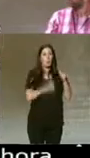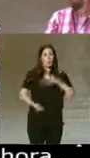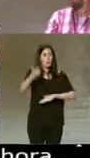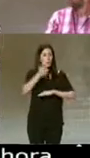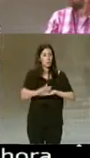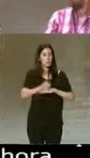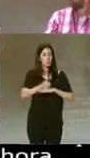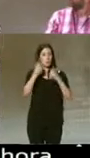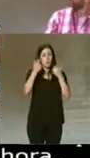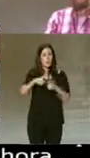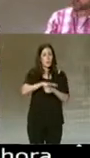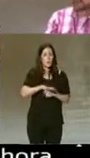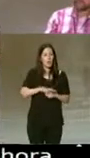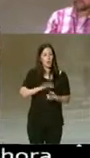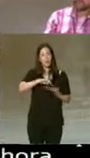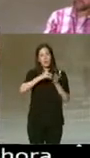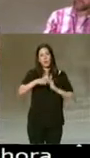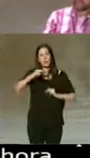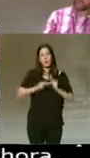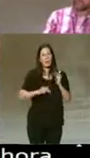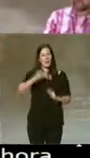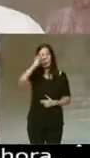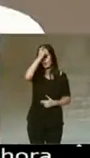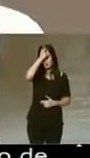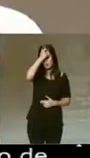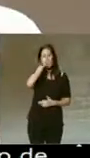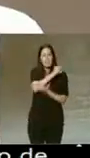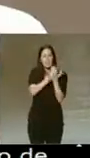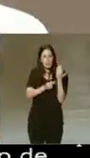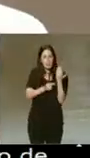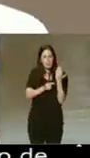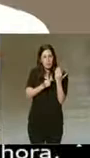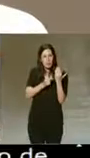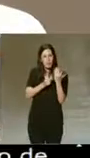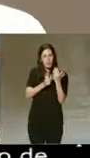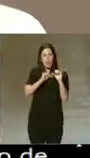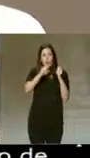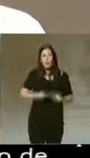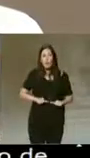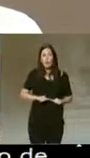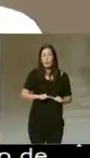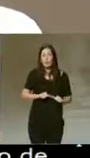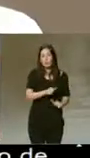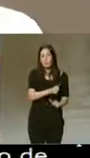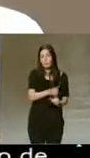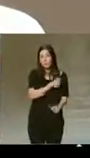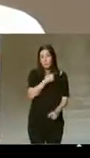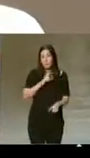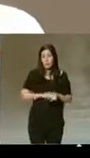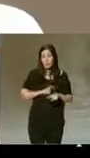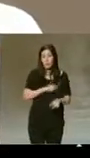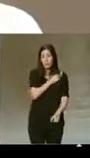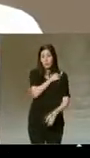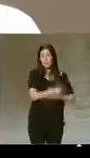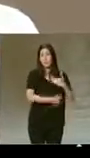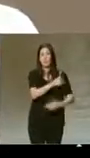An architecture professor not so long ago talked about design, how design evolves